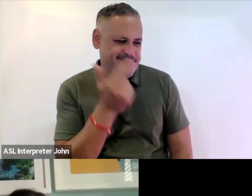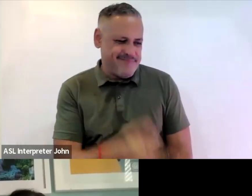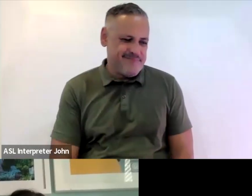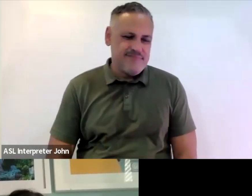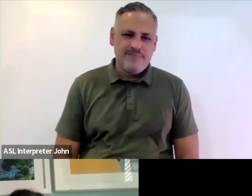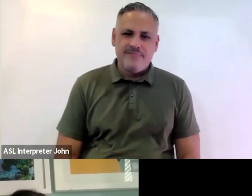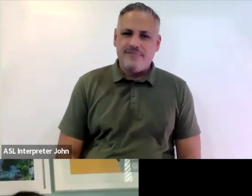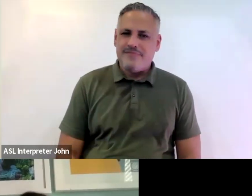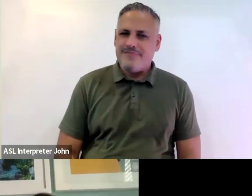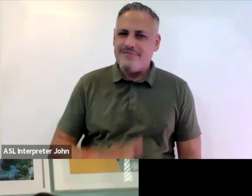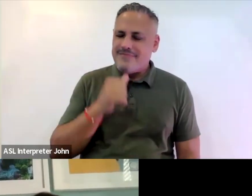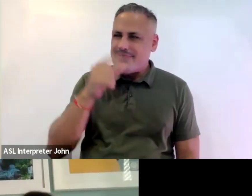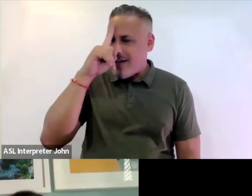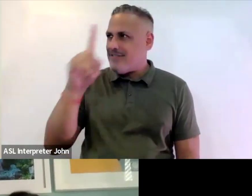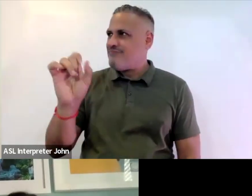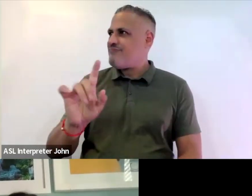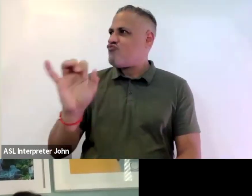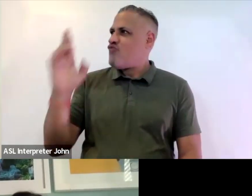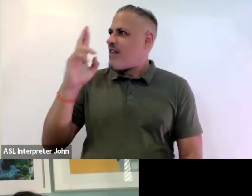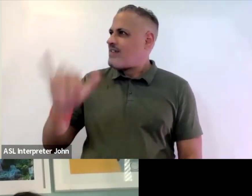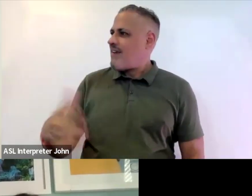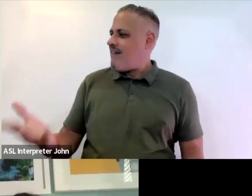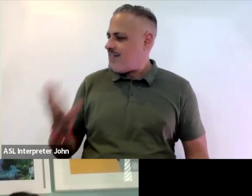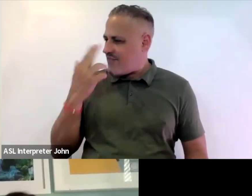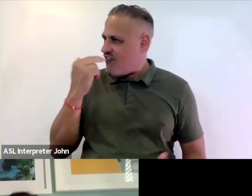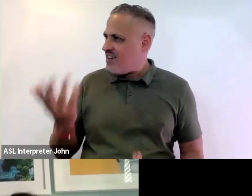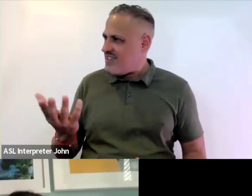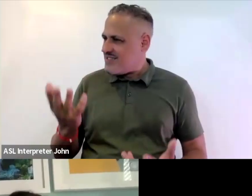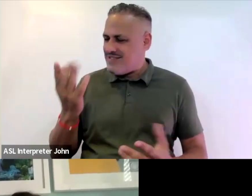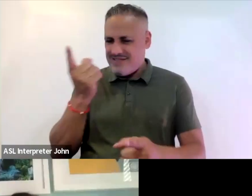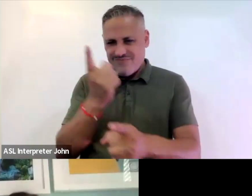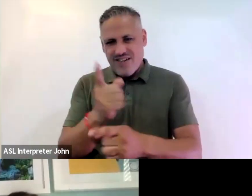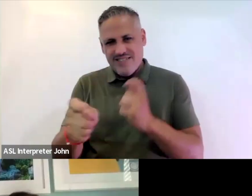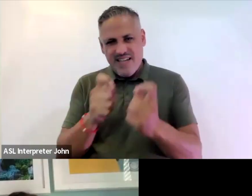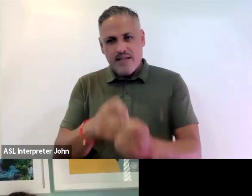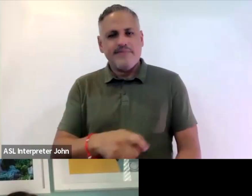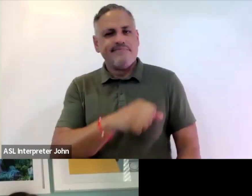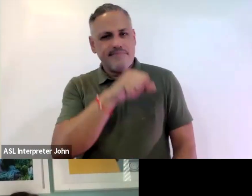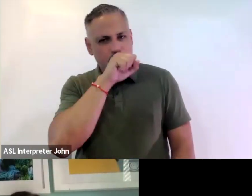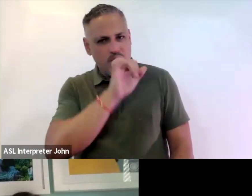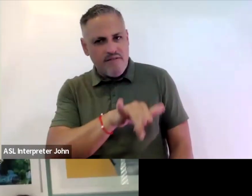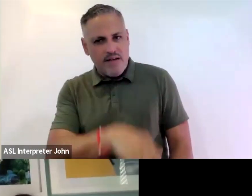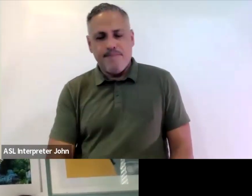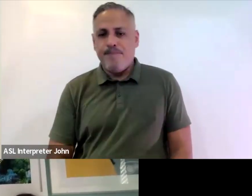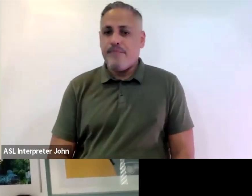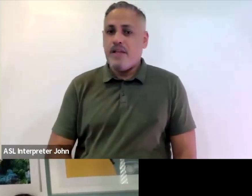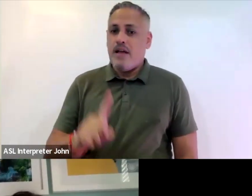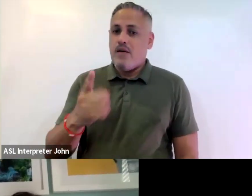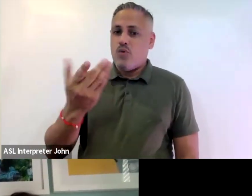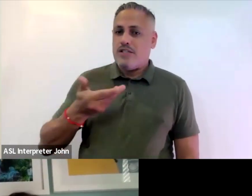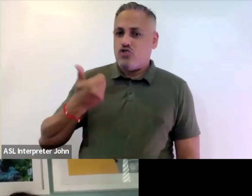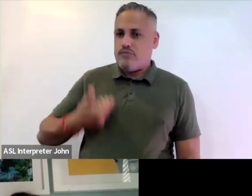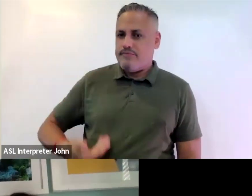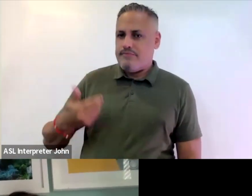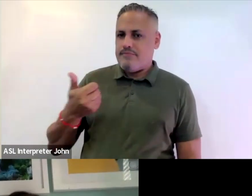So, I didn't even pick up on that. That's so funny, but yes, that's yeah. exactly what it is. Love it. I just want to introduce myself